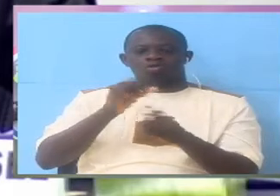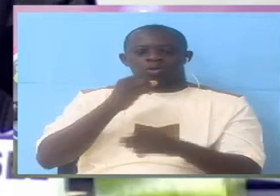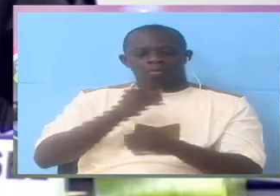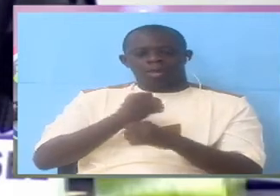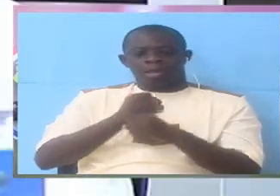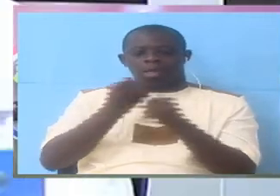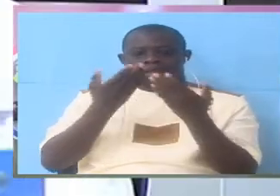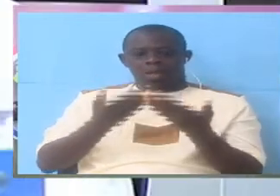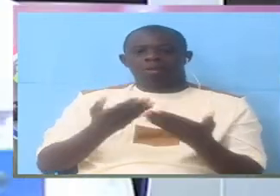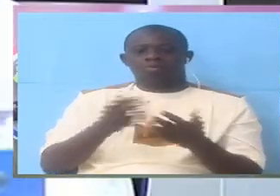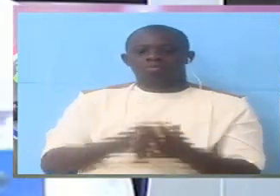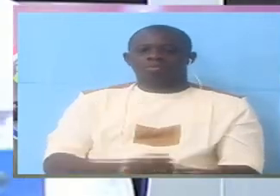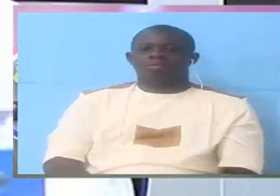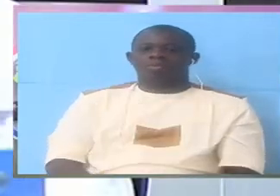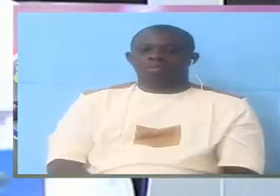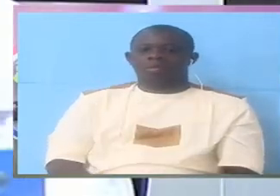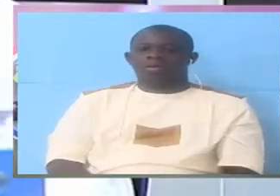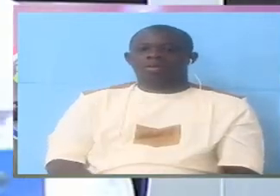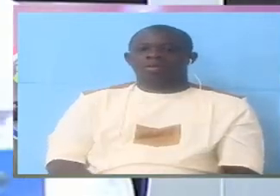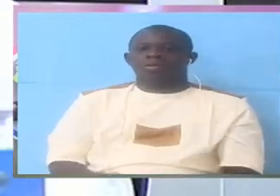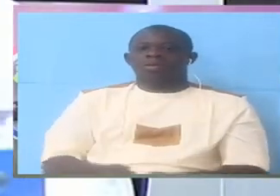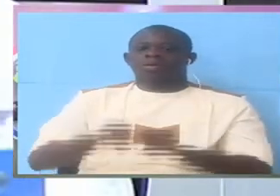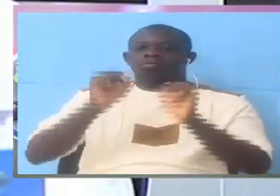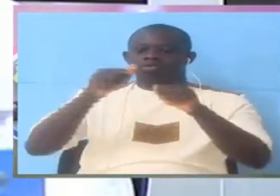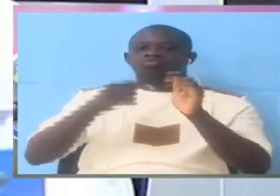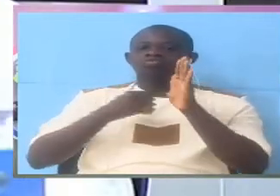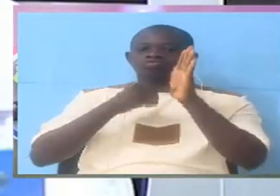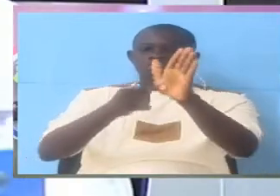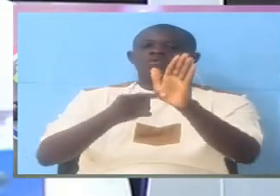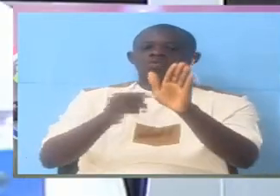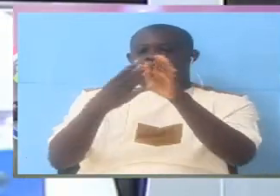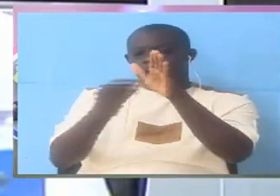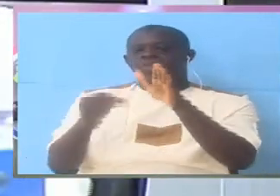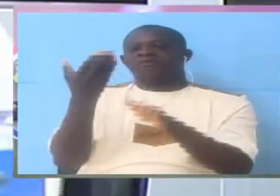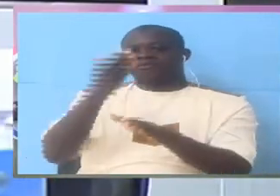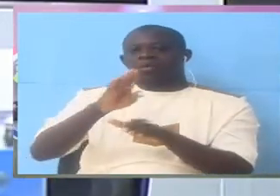could show quotations from Fodebari.